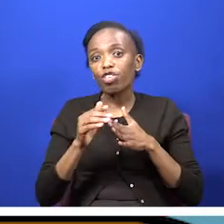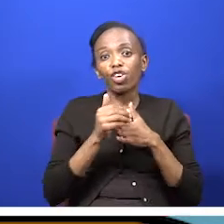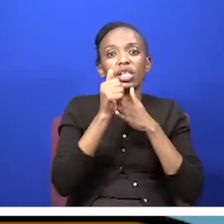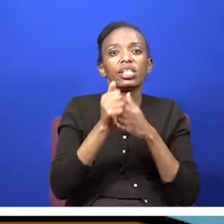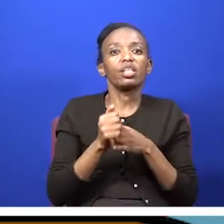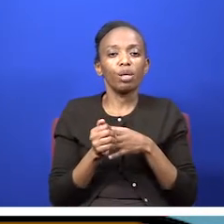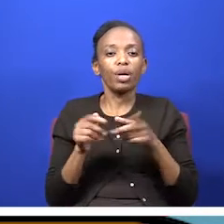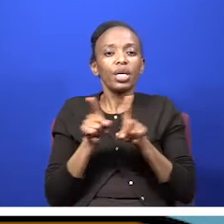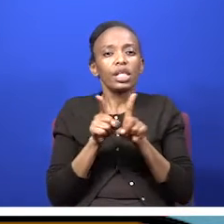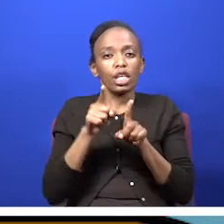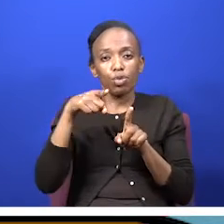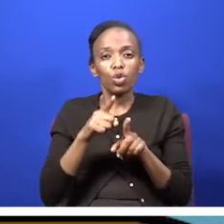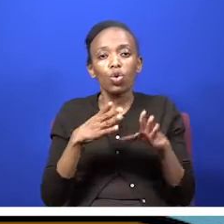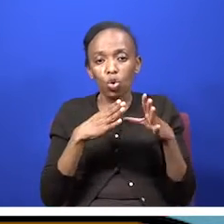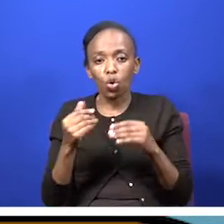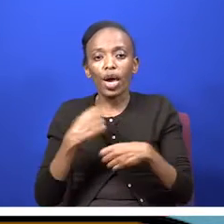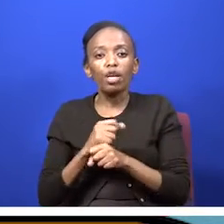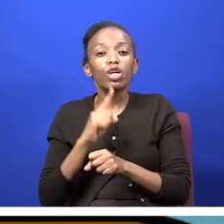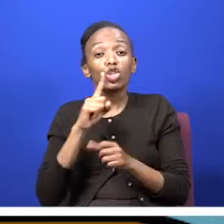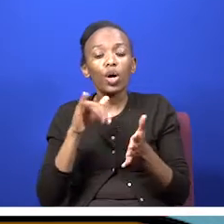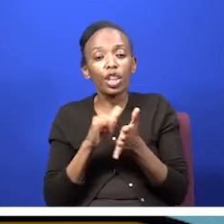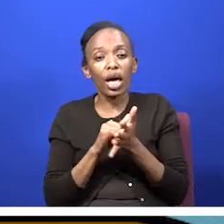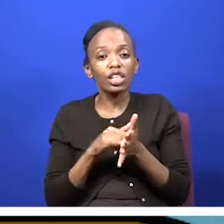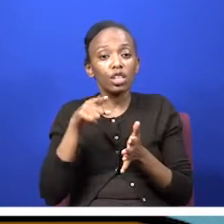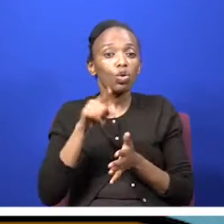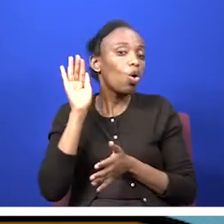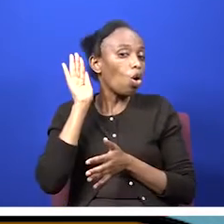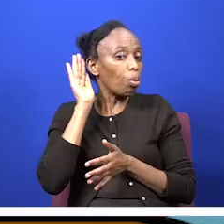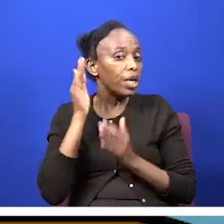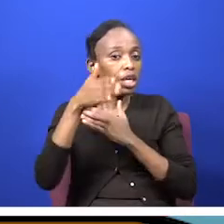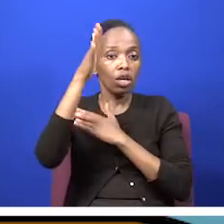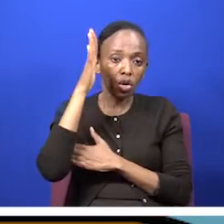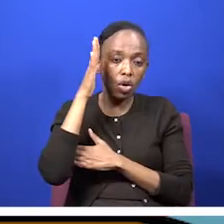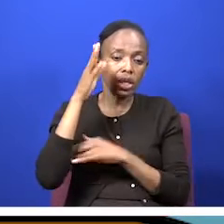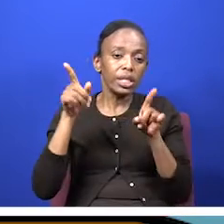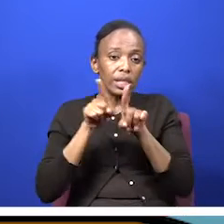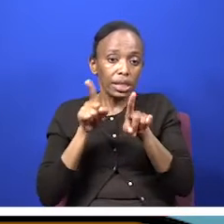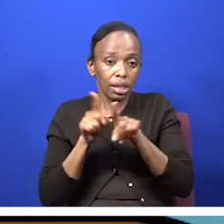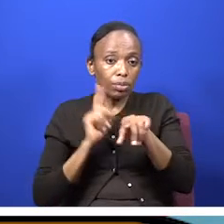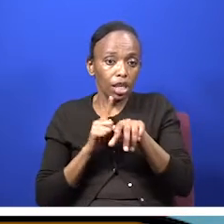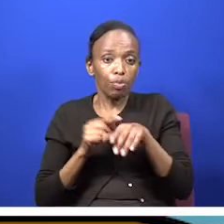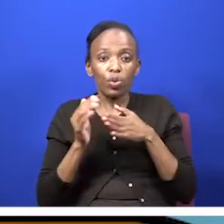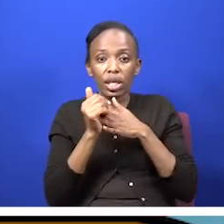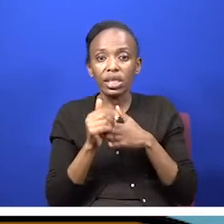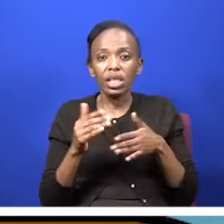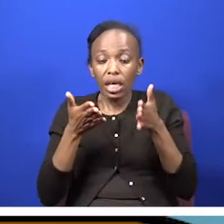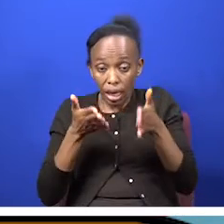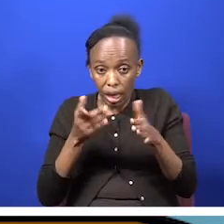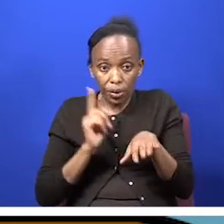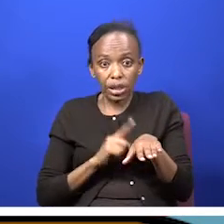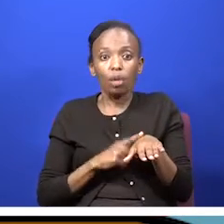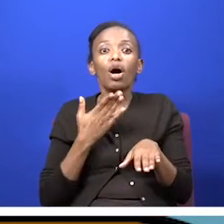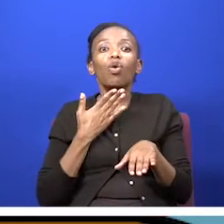for leadership and you go and ensure that you obey God as you lead. Now,